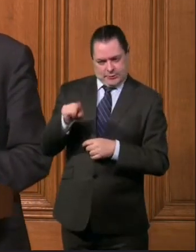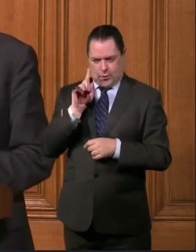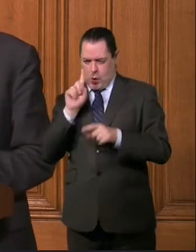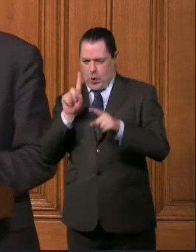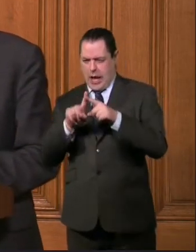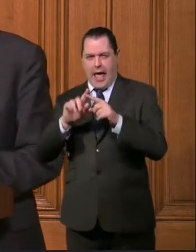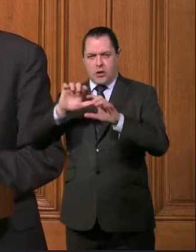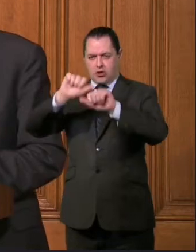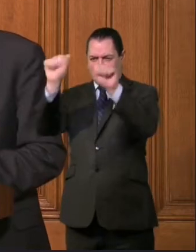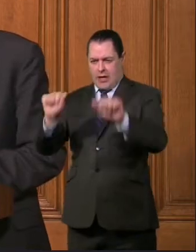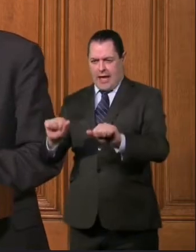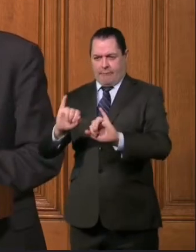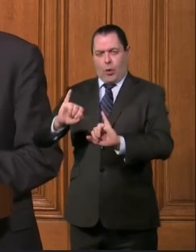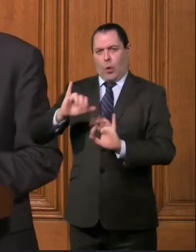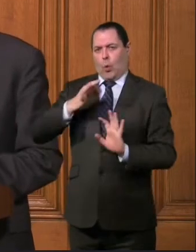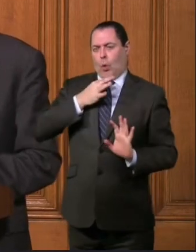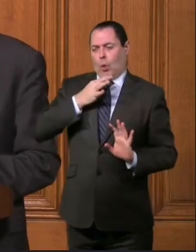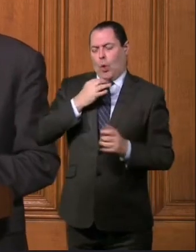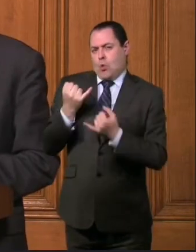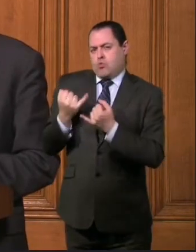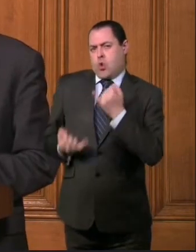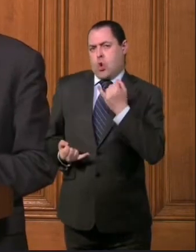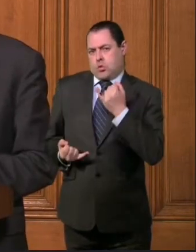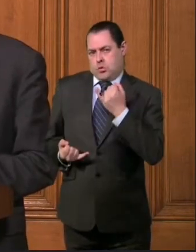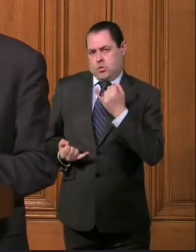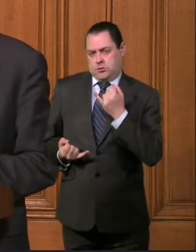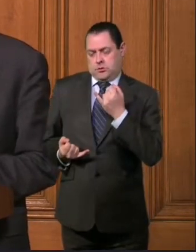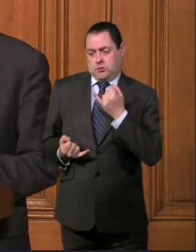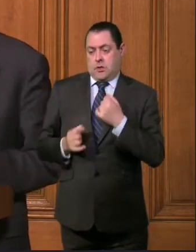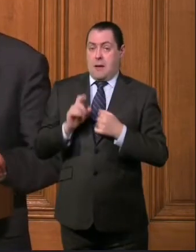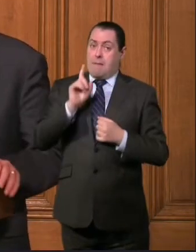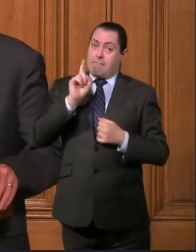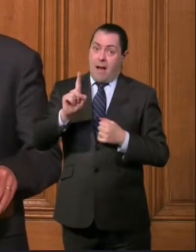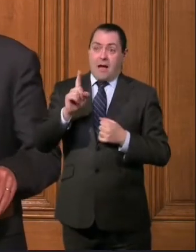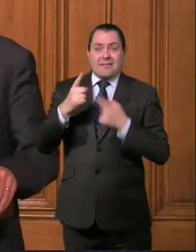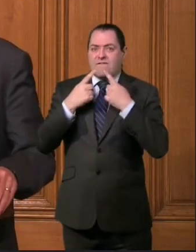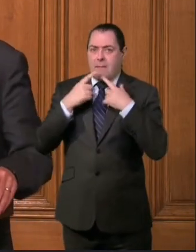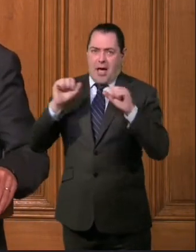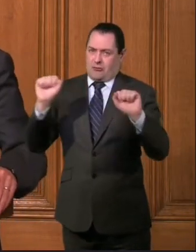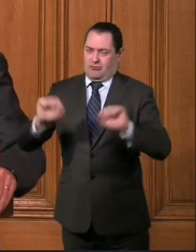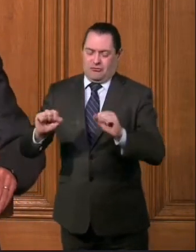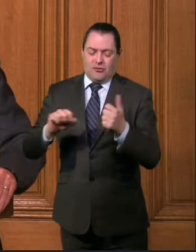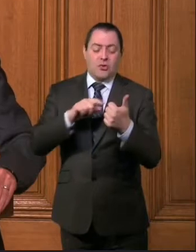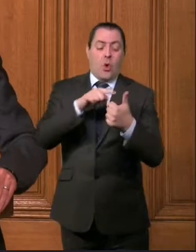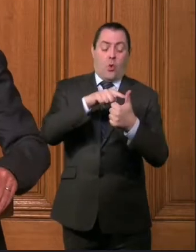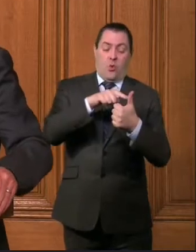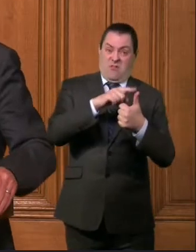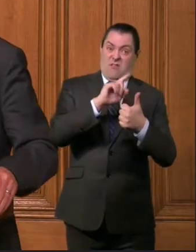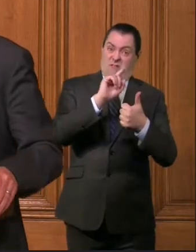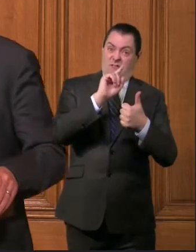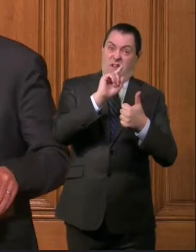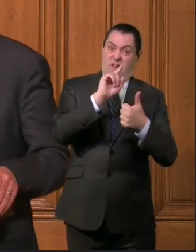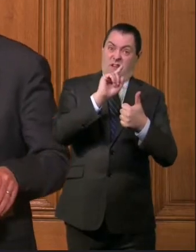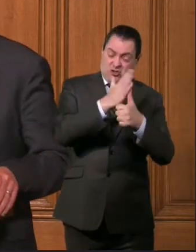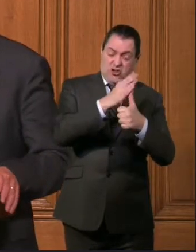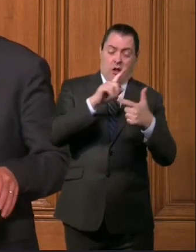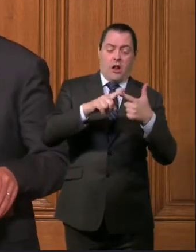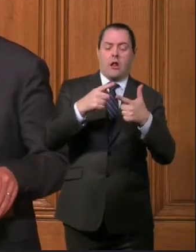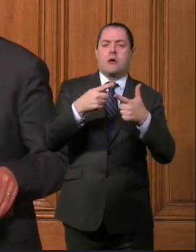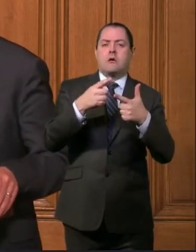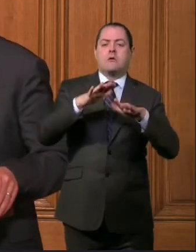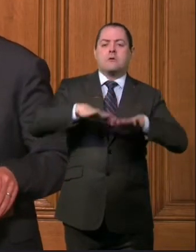concern than the one in the UK at the moment, and we need to keep looking at it and studying this very carefully, which is what's going on in laboratories across the world at the